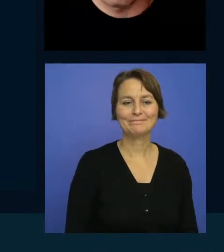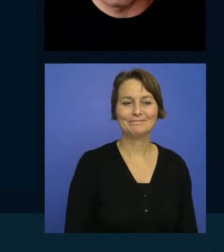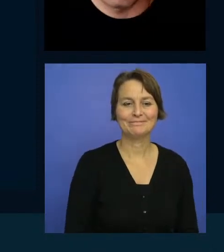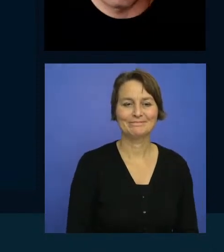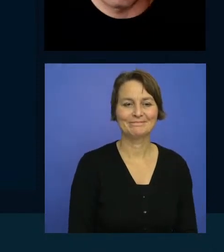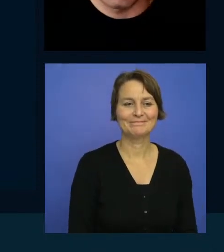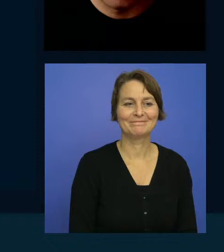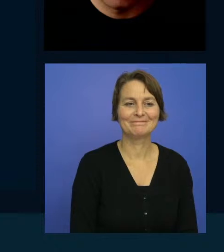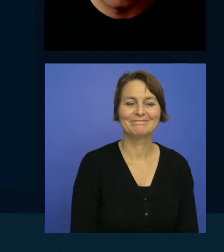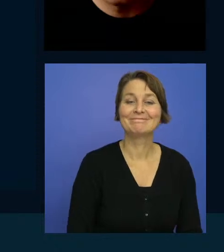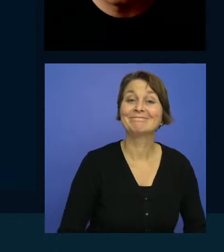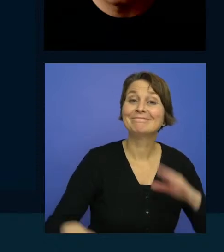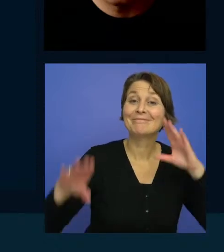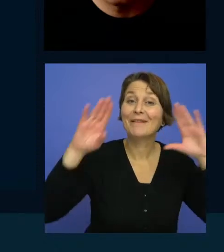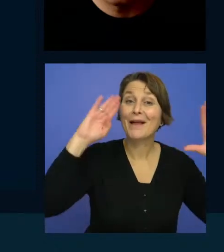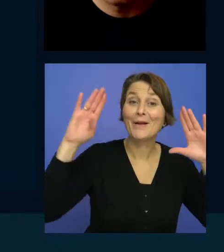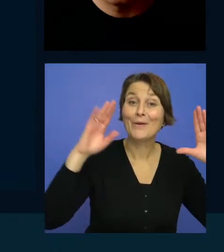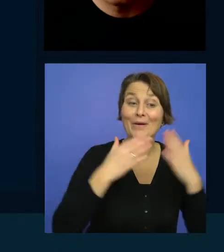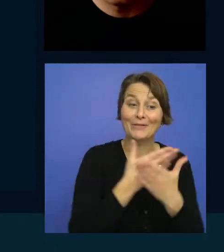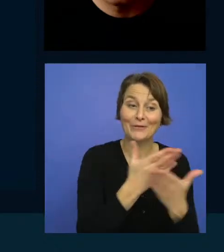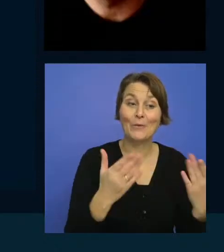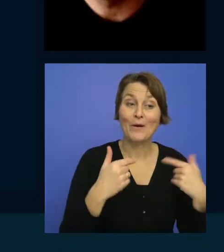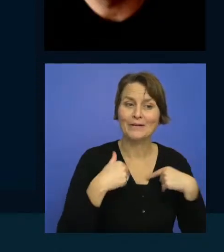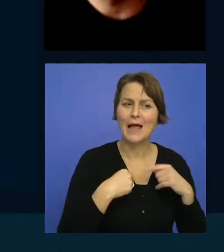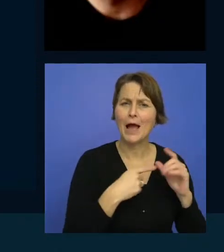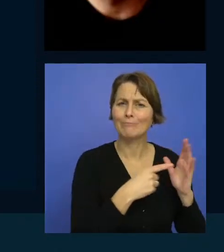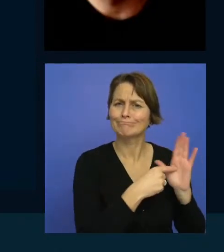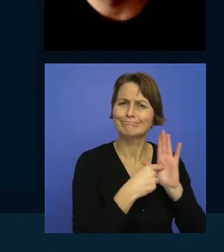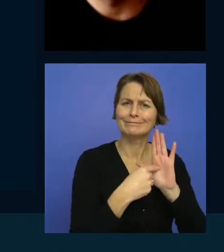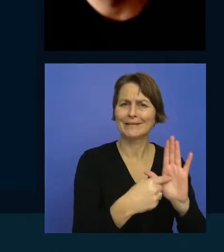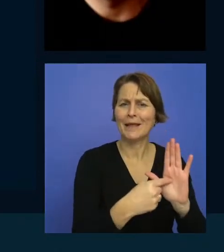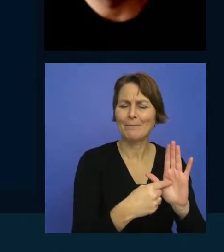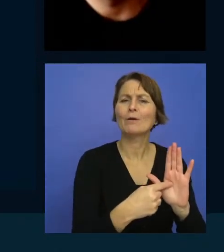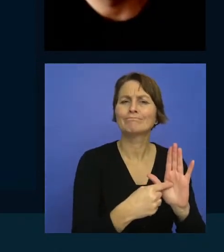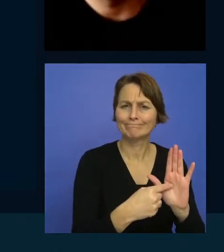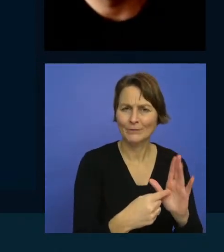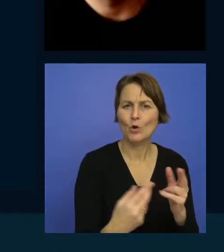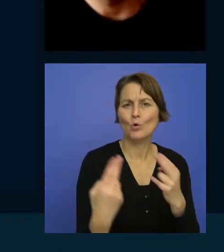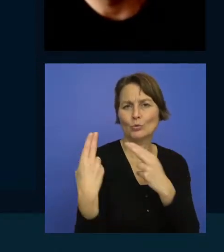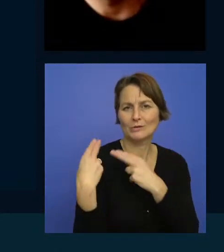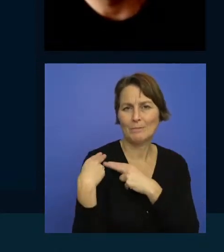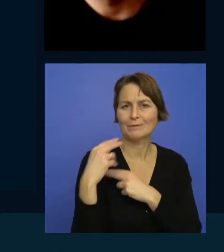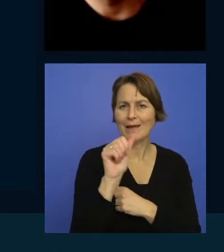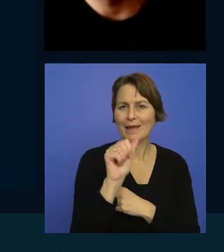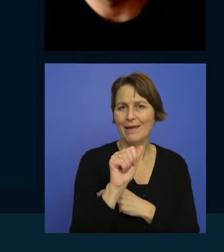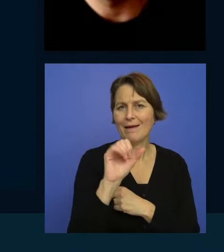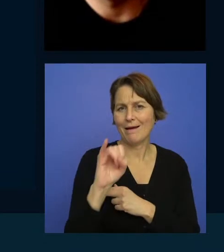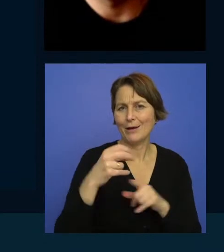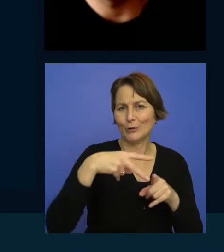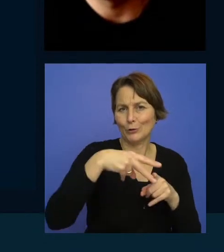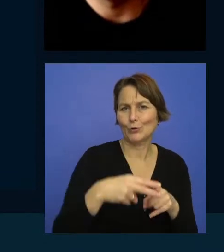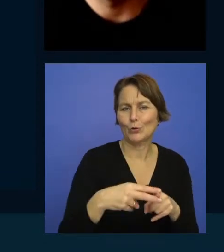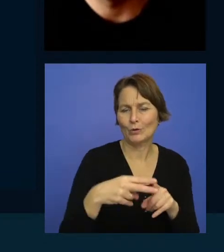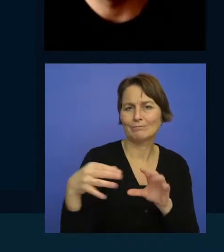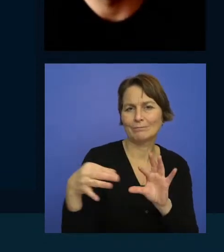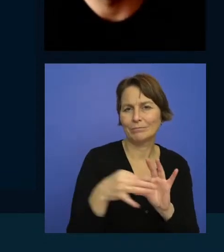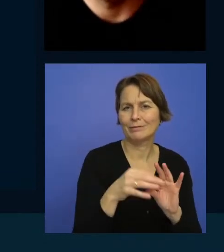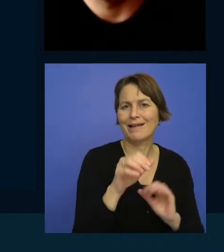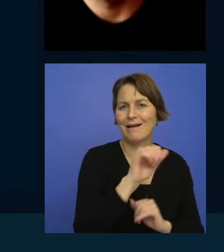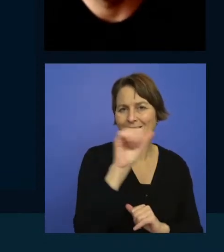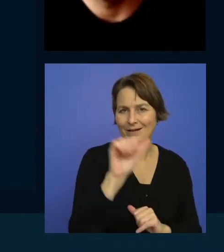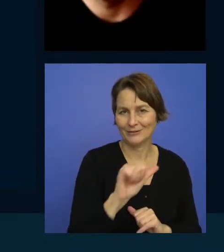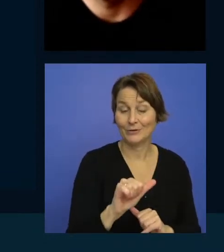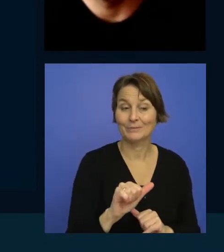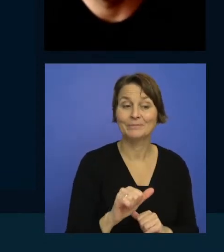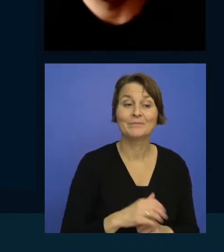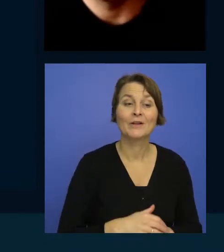Hello, everyone. Today, I'm going to be walking through a demo of some of our responsible AI tools on Azure. As we progress through the ML lifecycle,